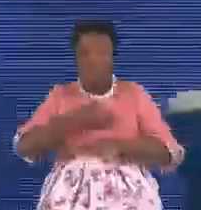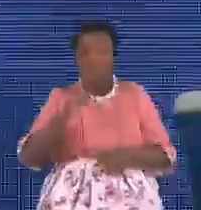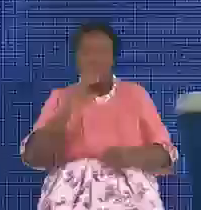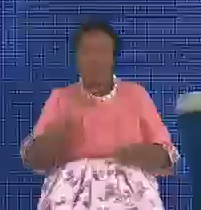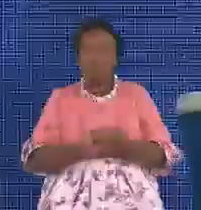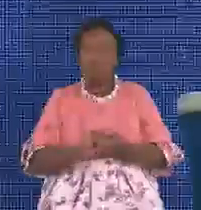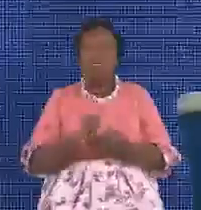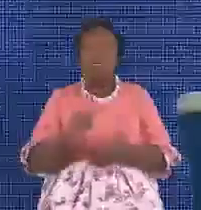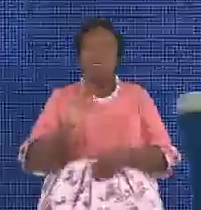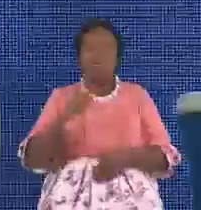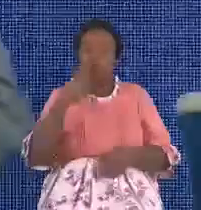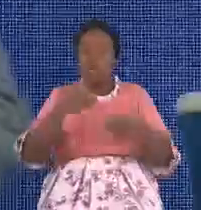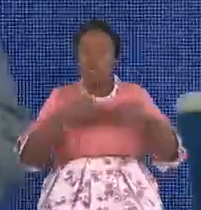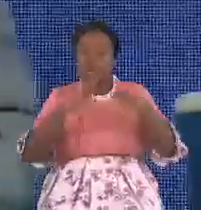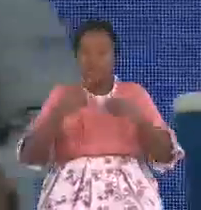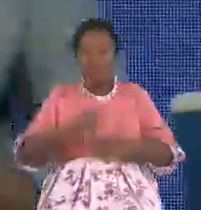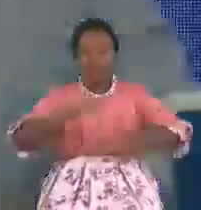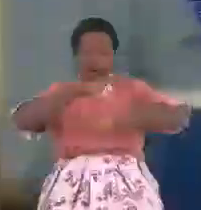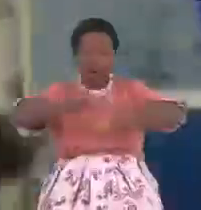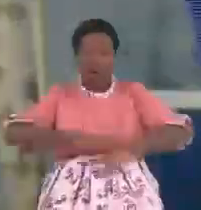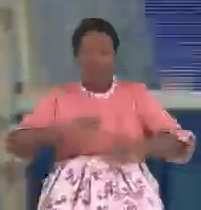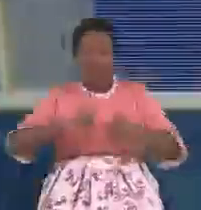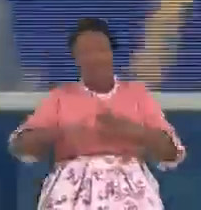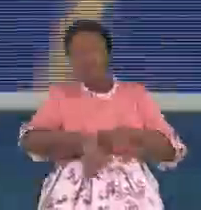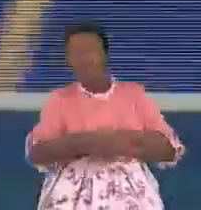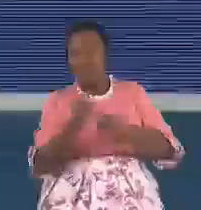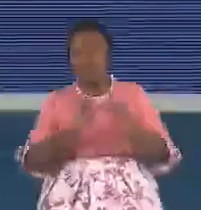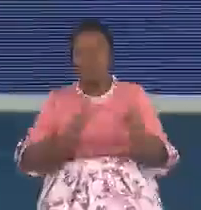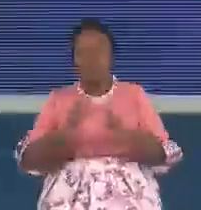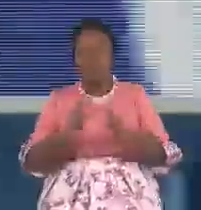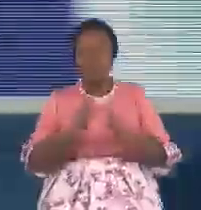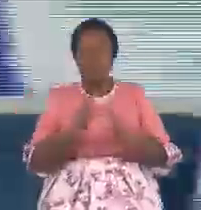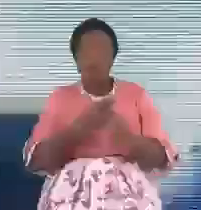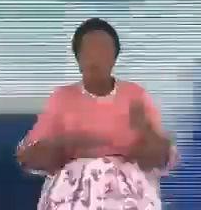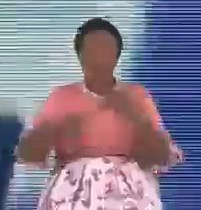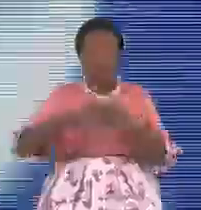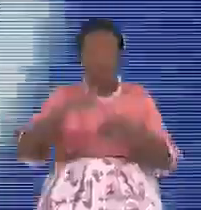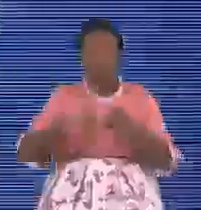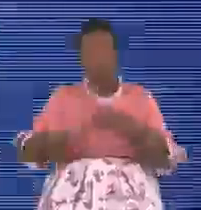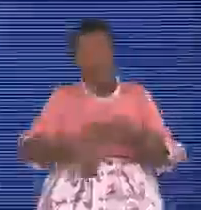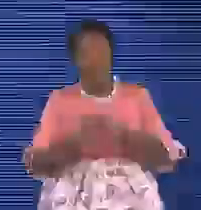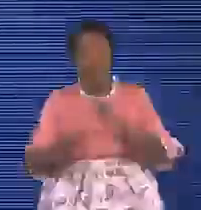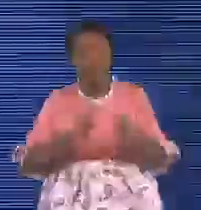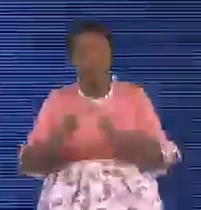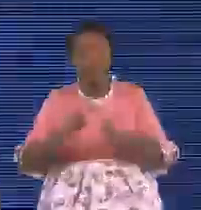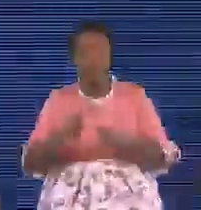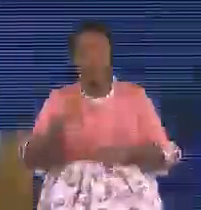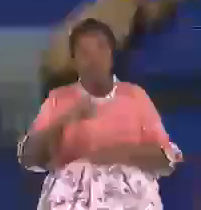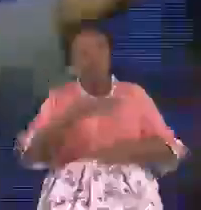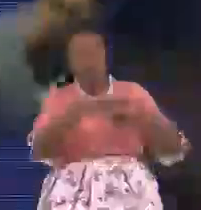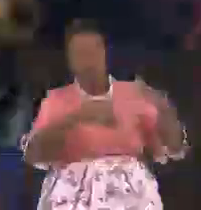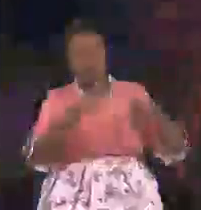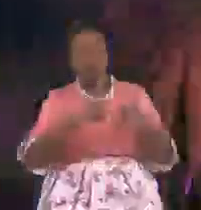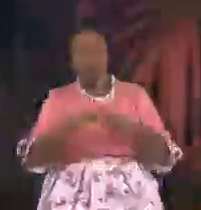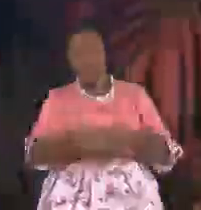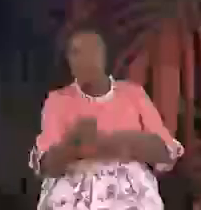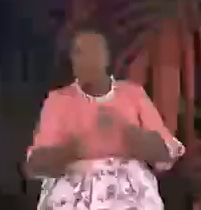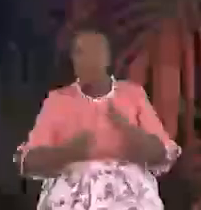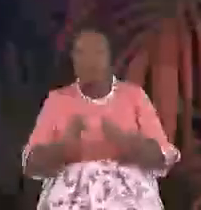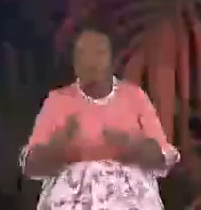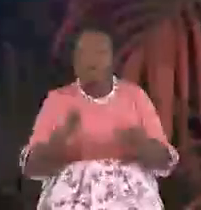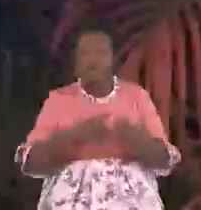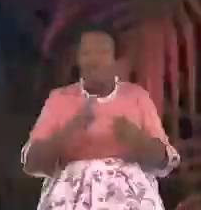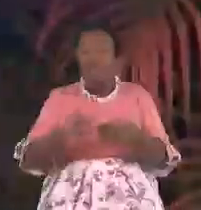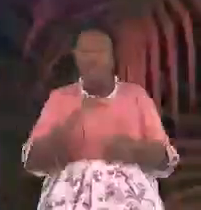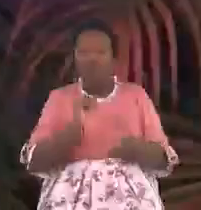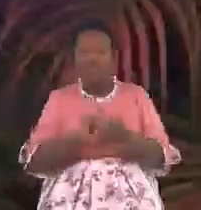giving rest to other people restoration to other people regeneration to other people the one who was giving new